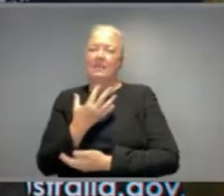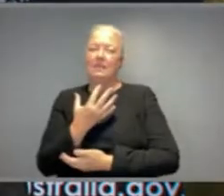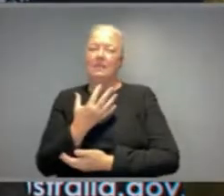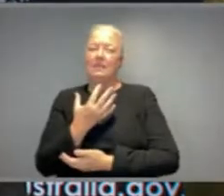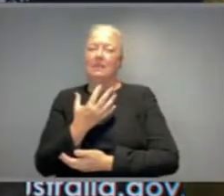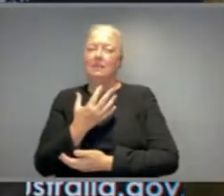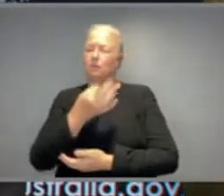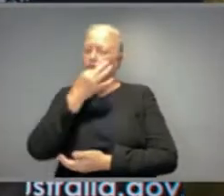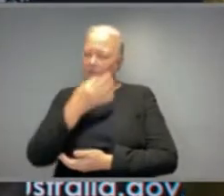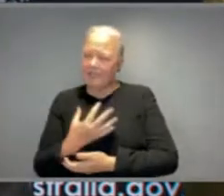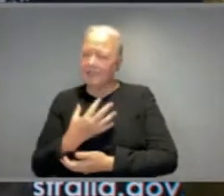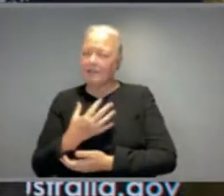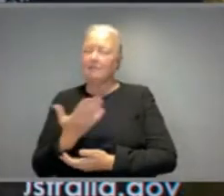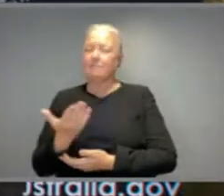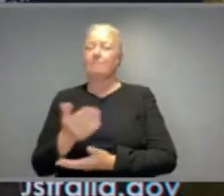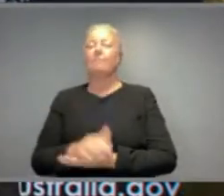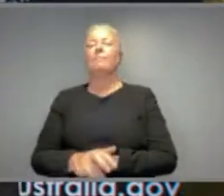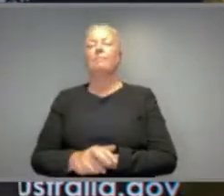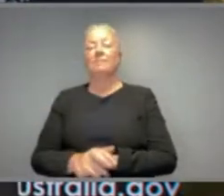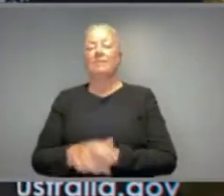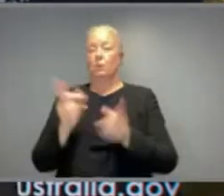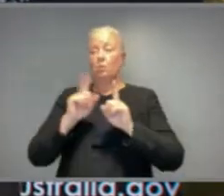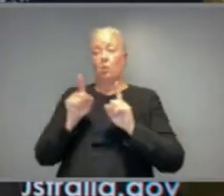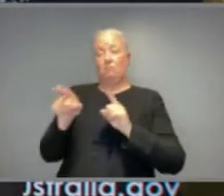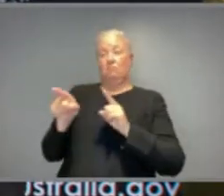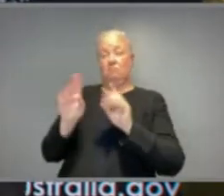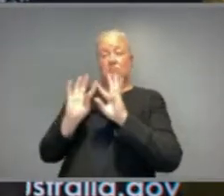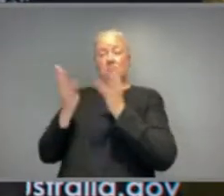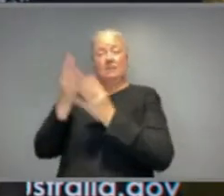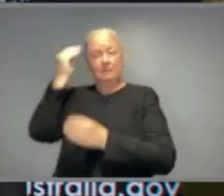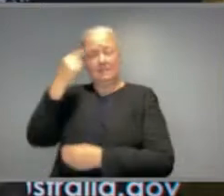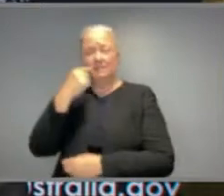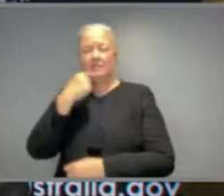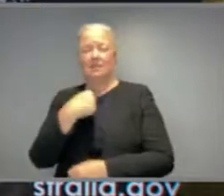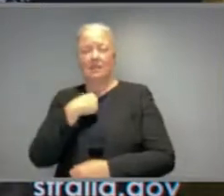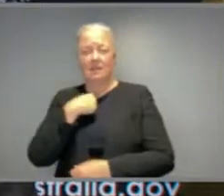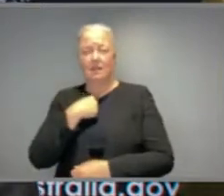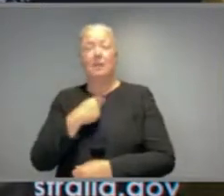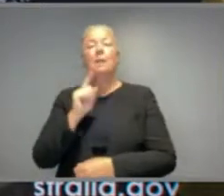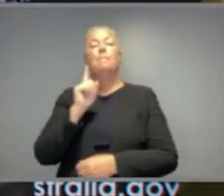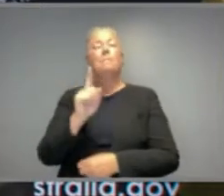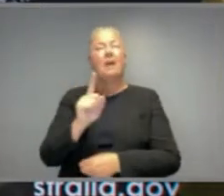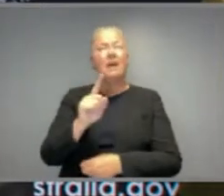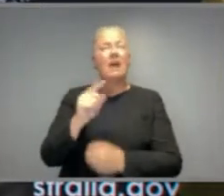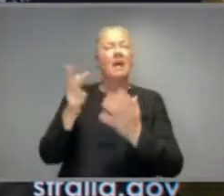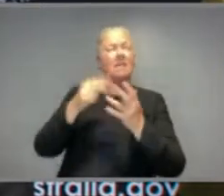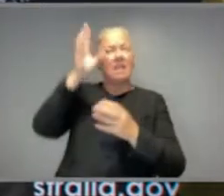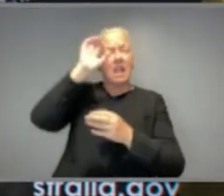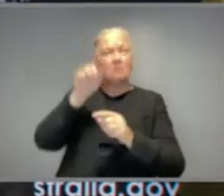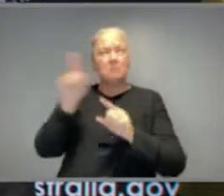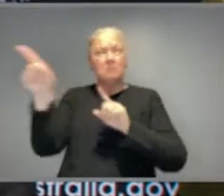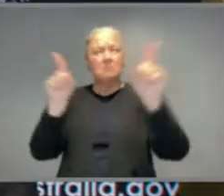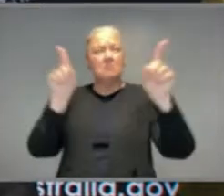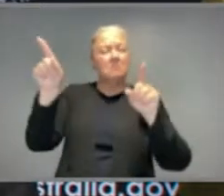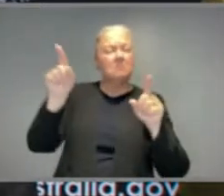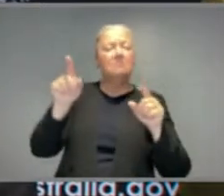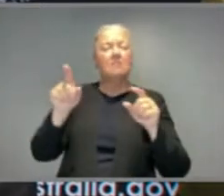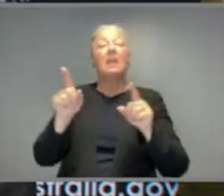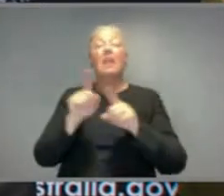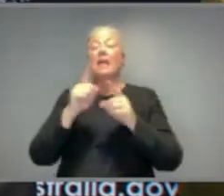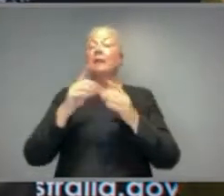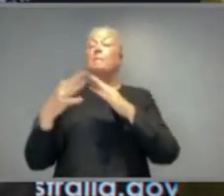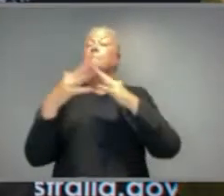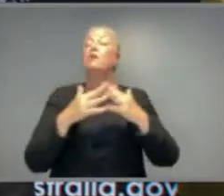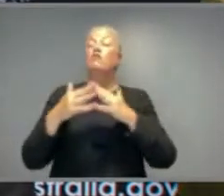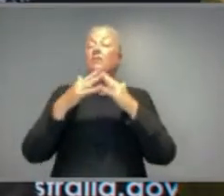approach. As more evidence accrues from countries that have gone down a different pathway, for example in the US,